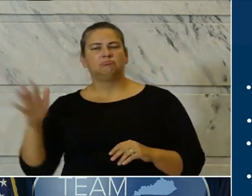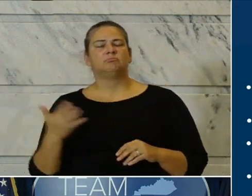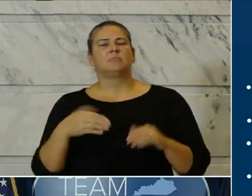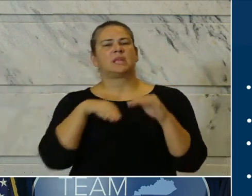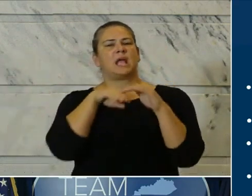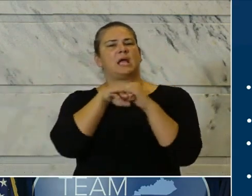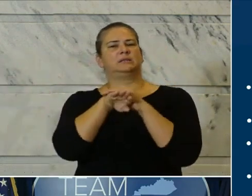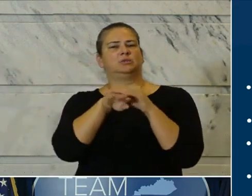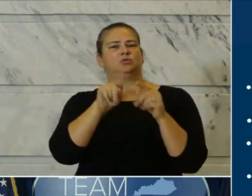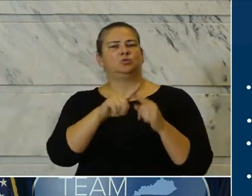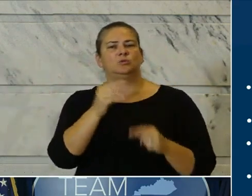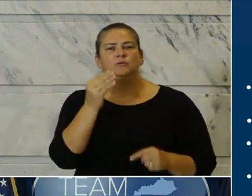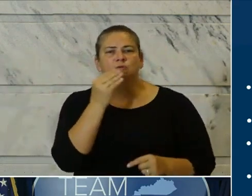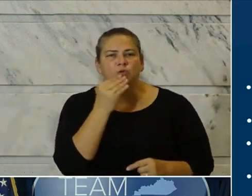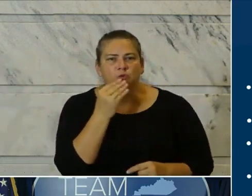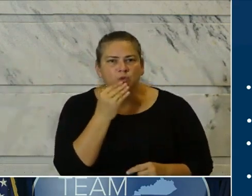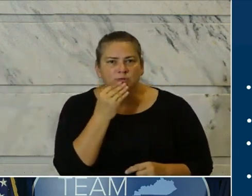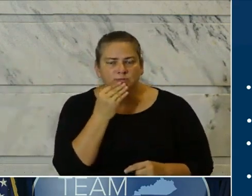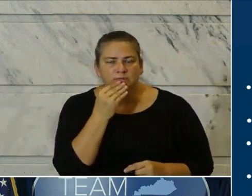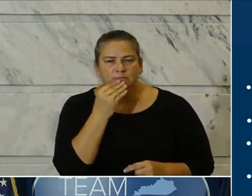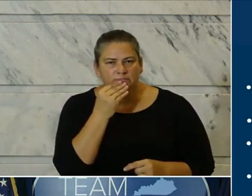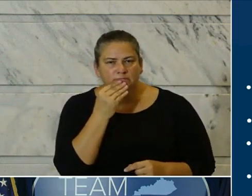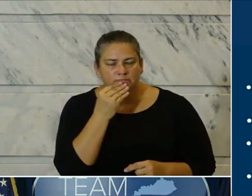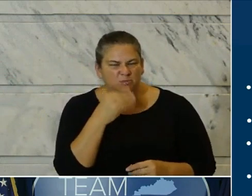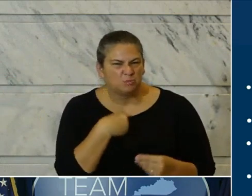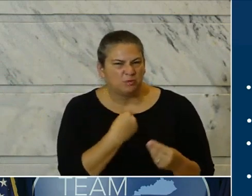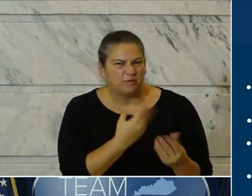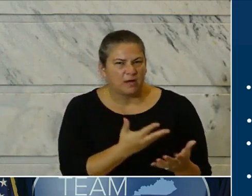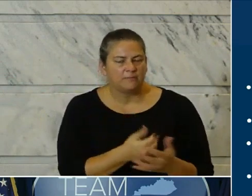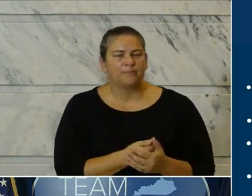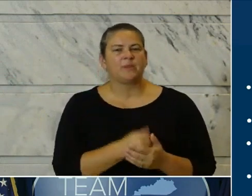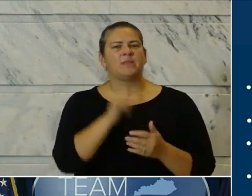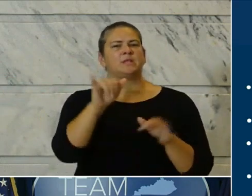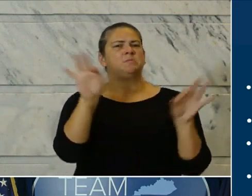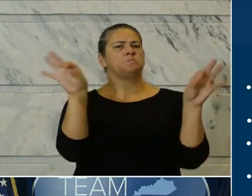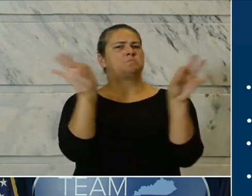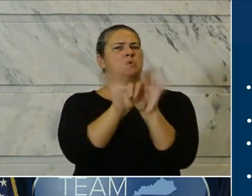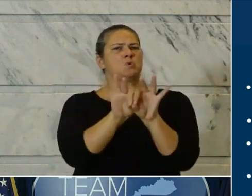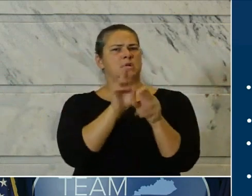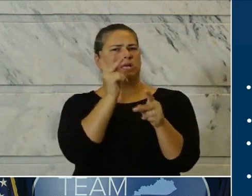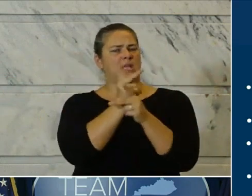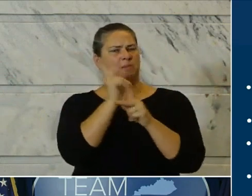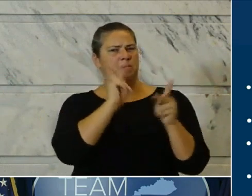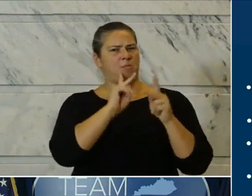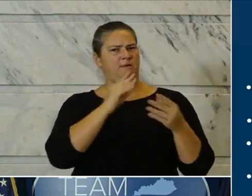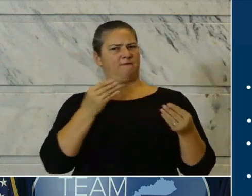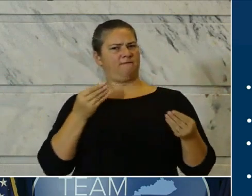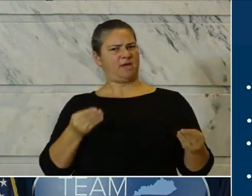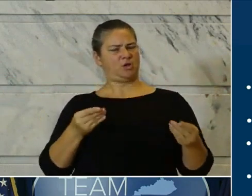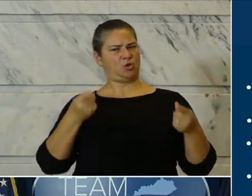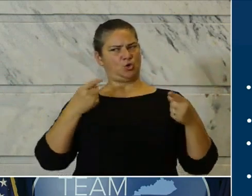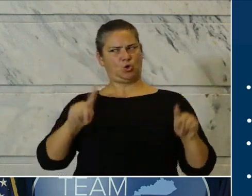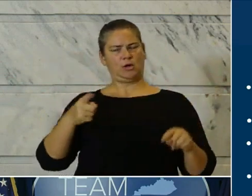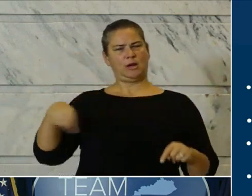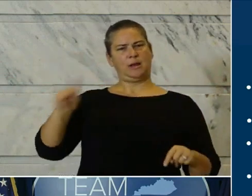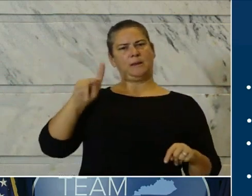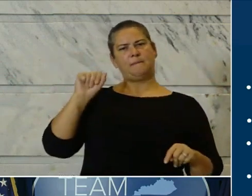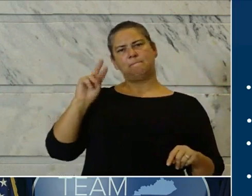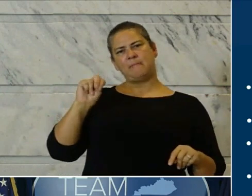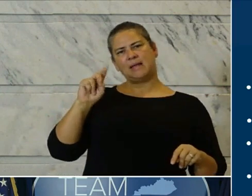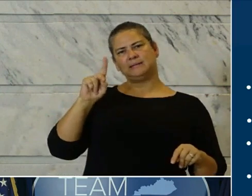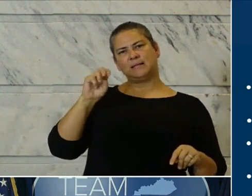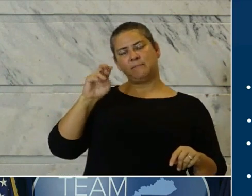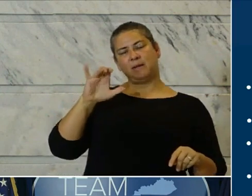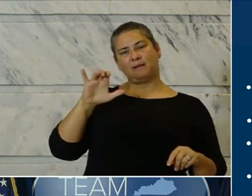access to food through the SNAP benefits. This is an important piece to keep people fed during a pandemic. Many